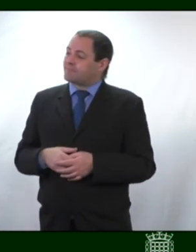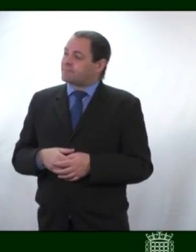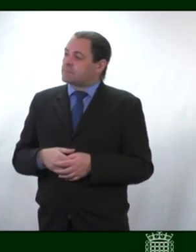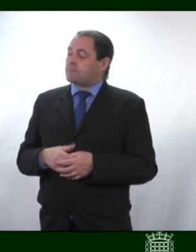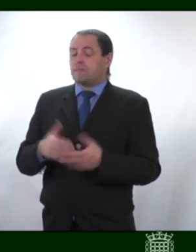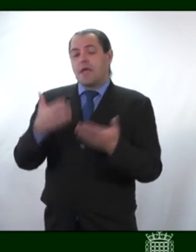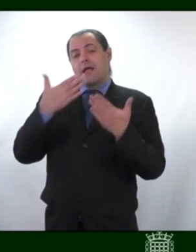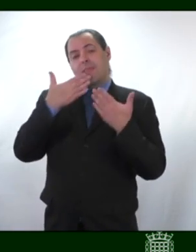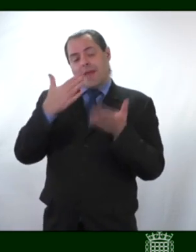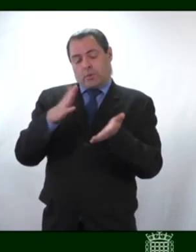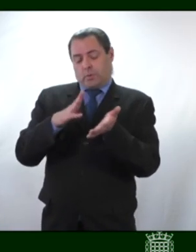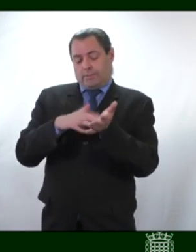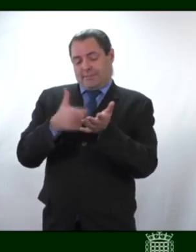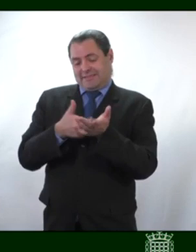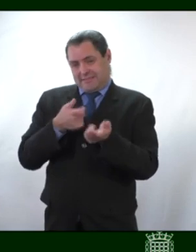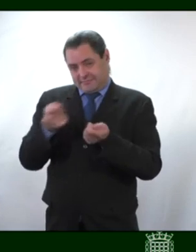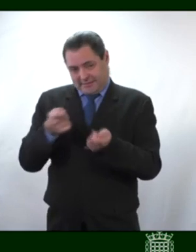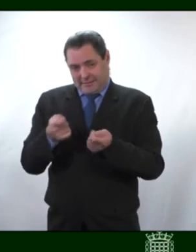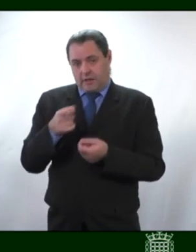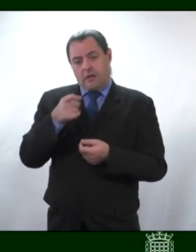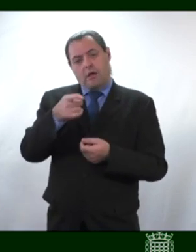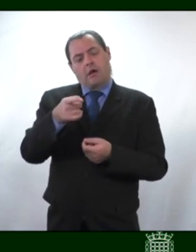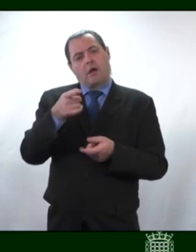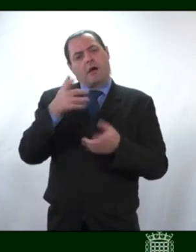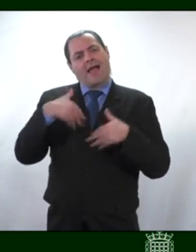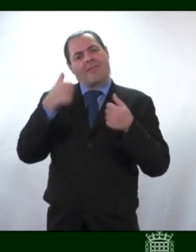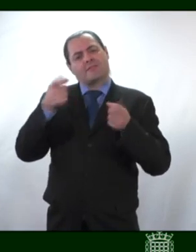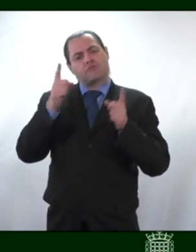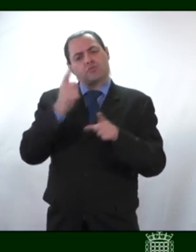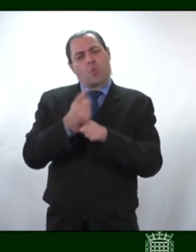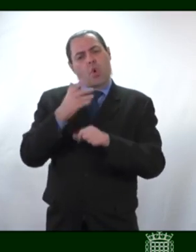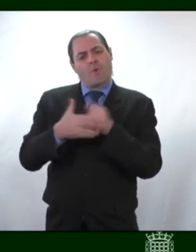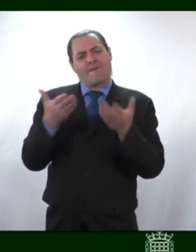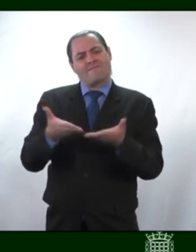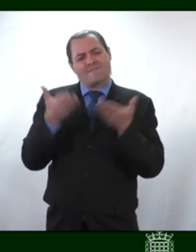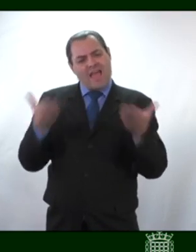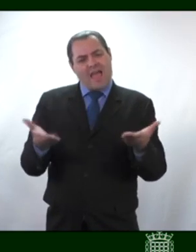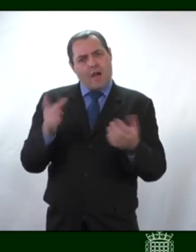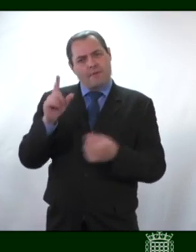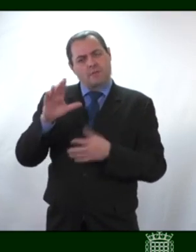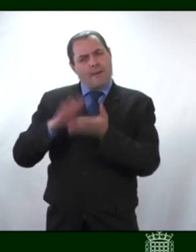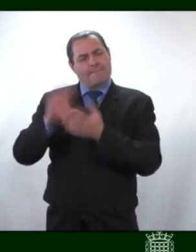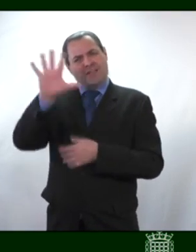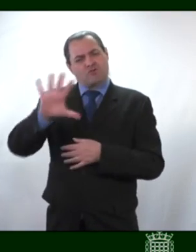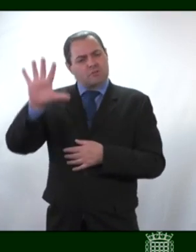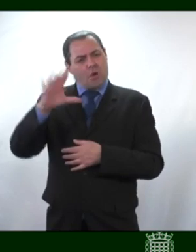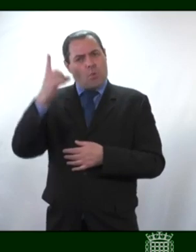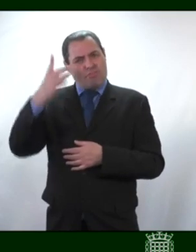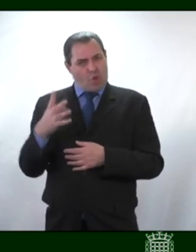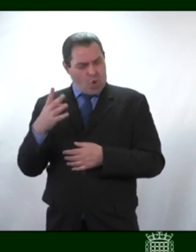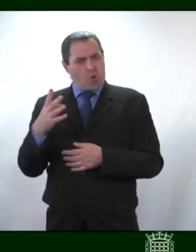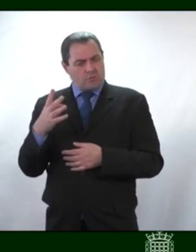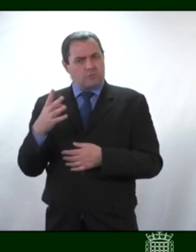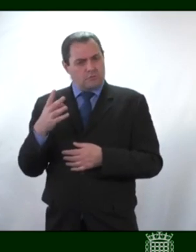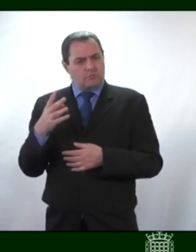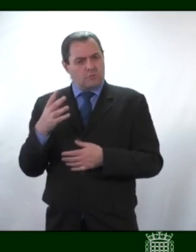Thank you, Mr. Speaker. Well, the Secretary of State talks about fairness, but we've today found out that Greater Manchester is effectively getting a third of the level of financial support